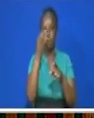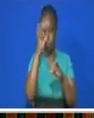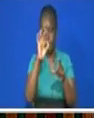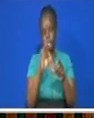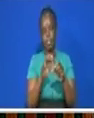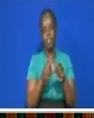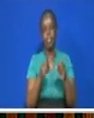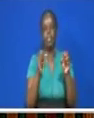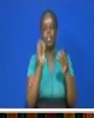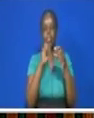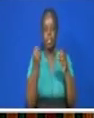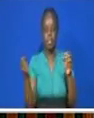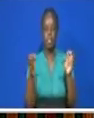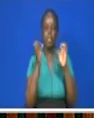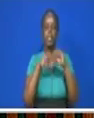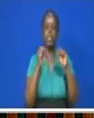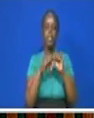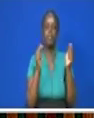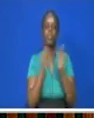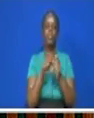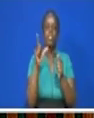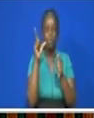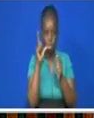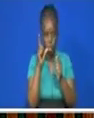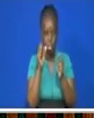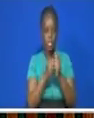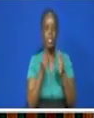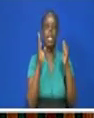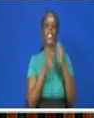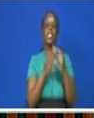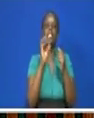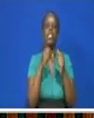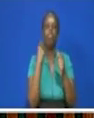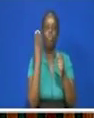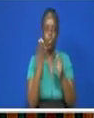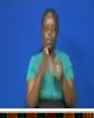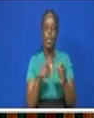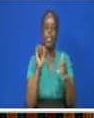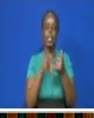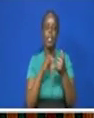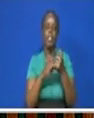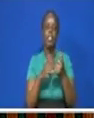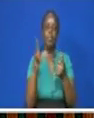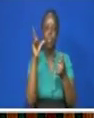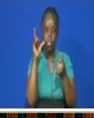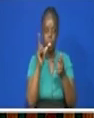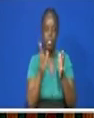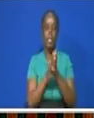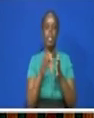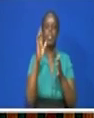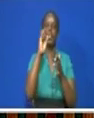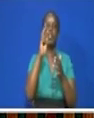an agreement with Britain in 1904, and lastly we have Britain and Russia